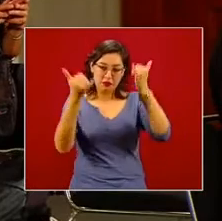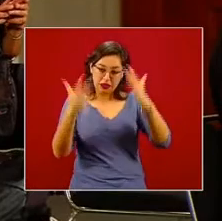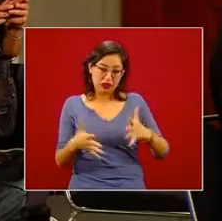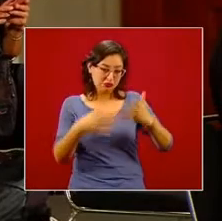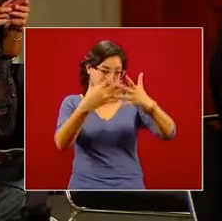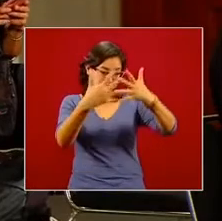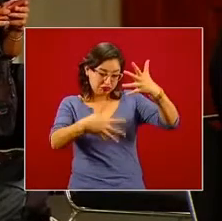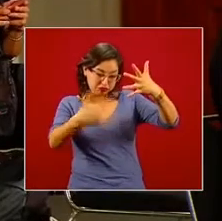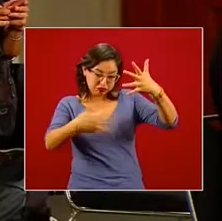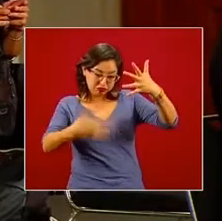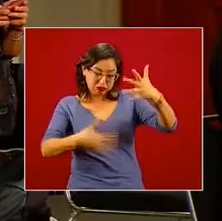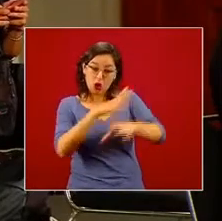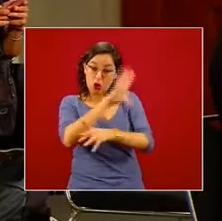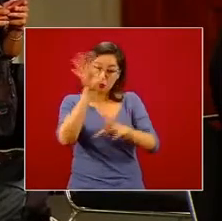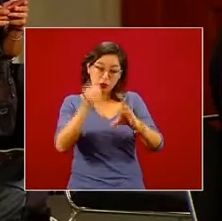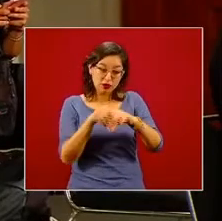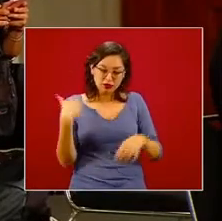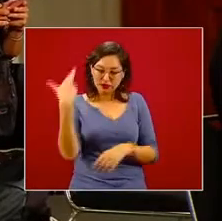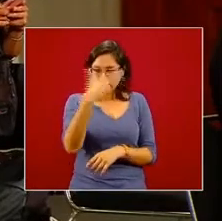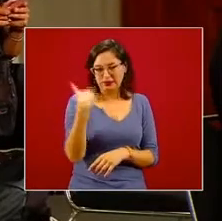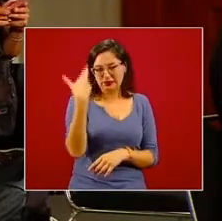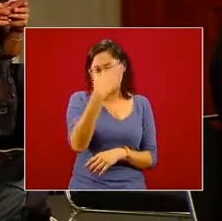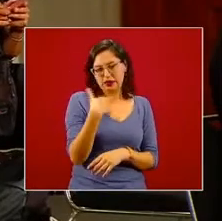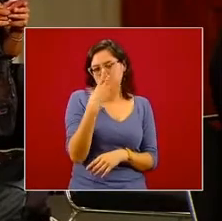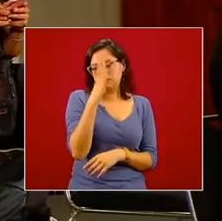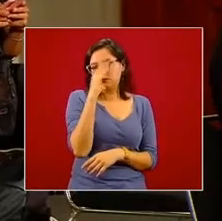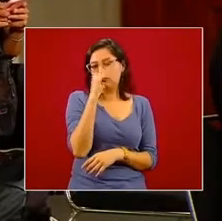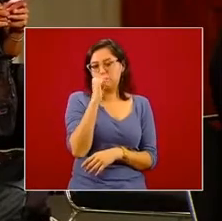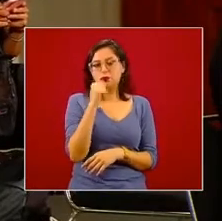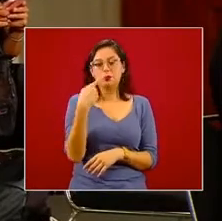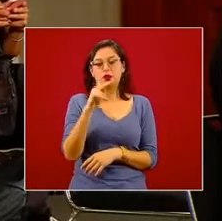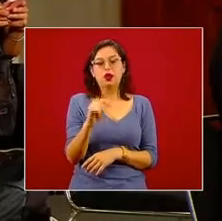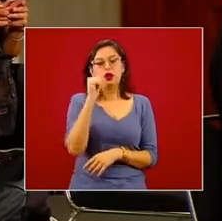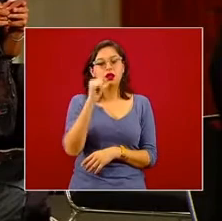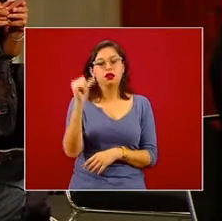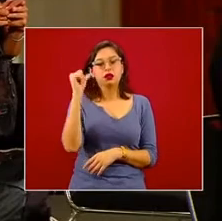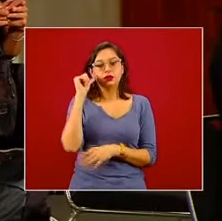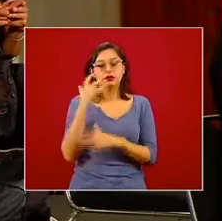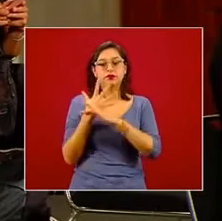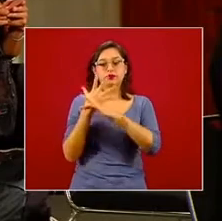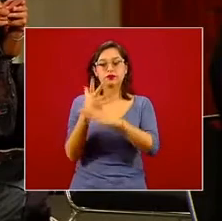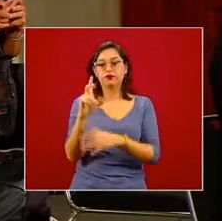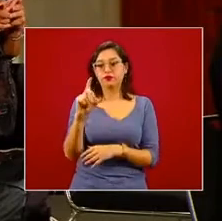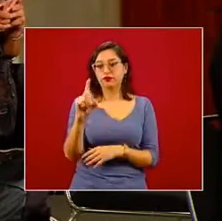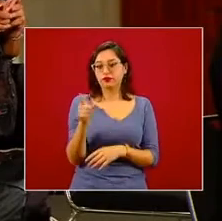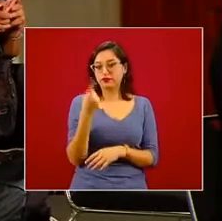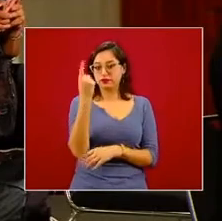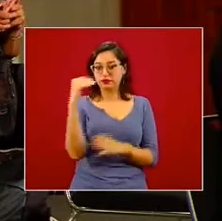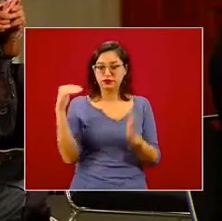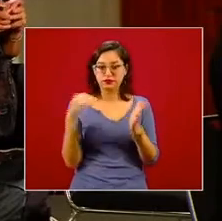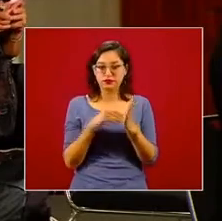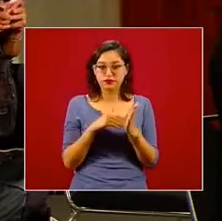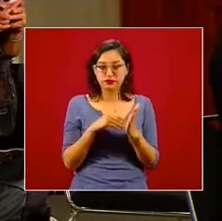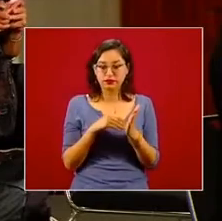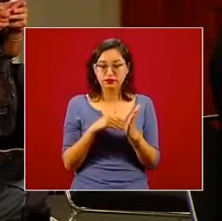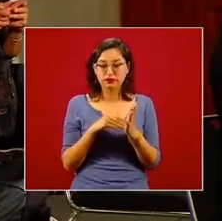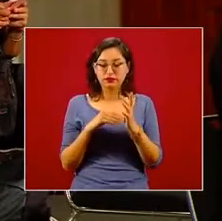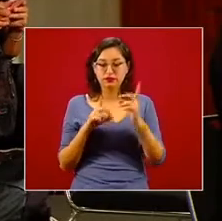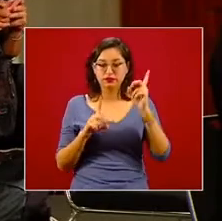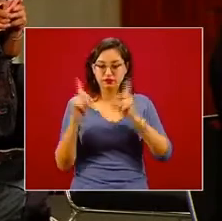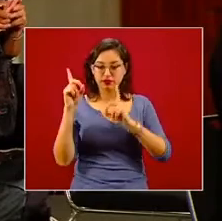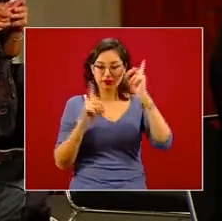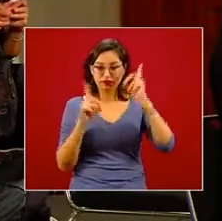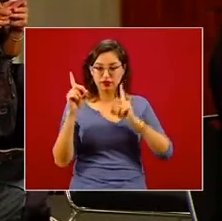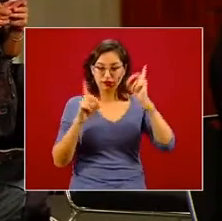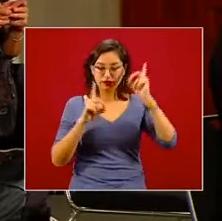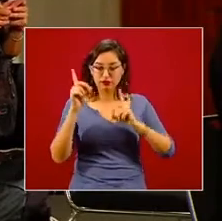de poderlos number. procesar. I do Estábamos understand hablando that the de workload 31,000, is que son immense and there's 130 no usuarios, time to y aquí el process retraso all